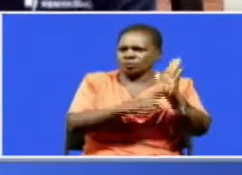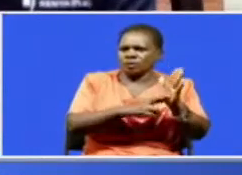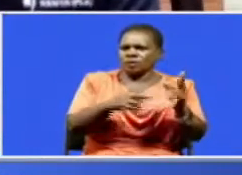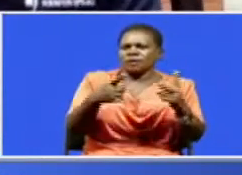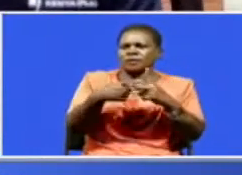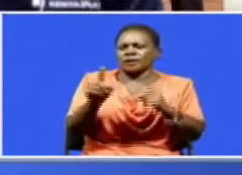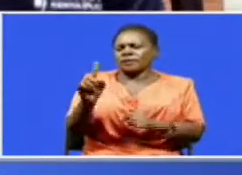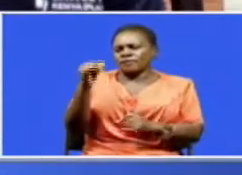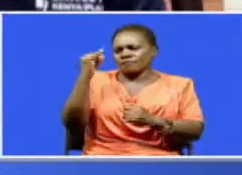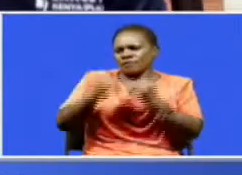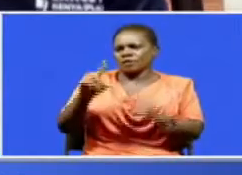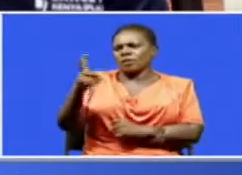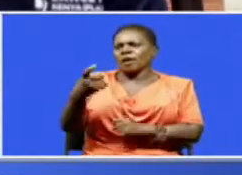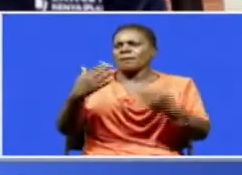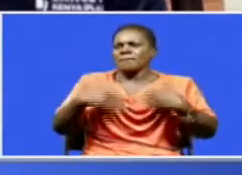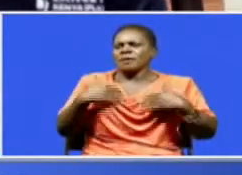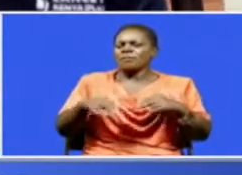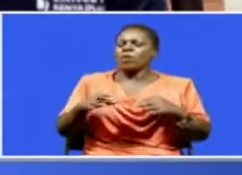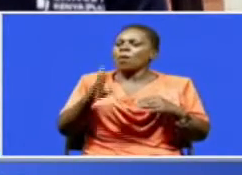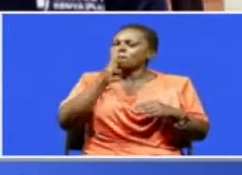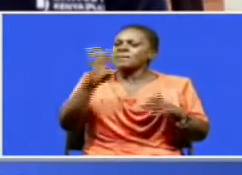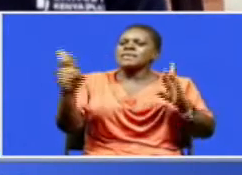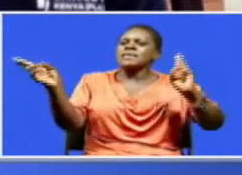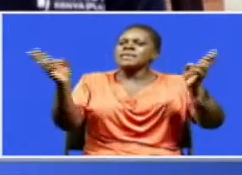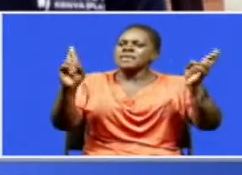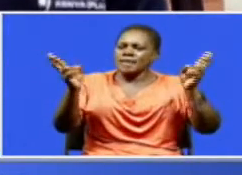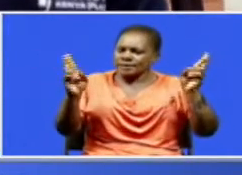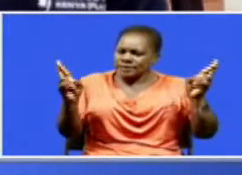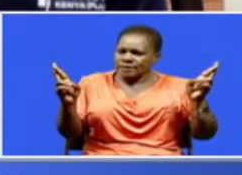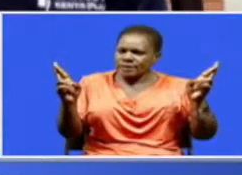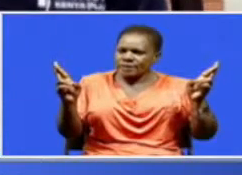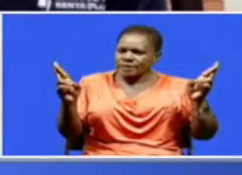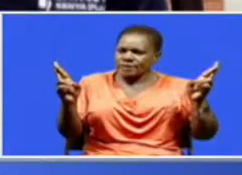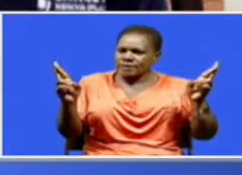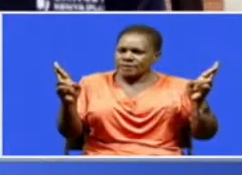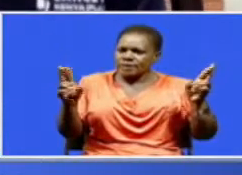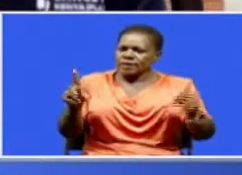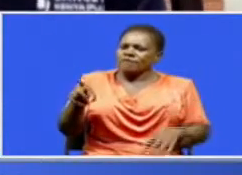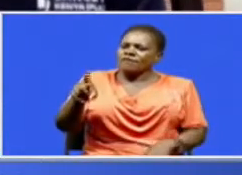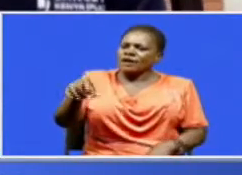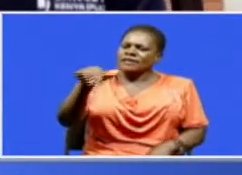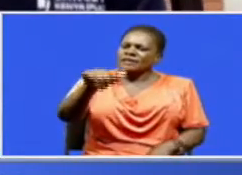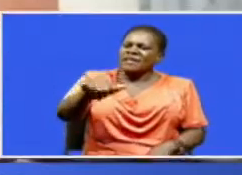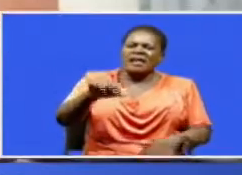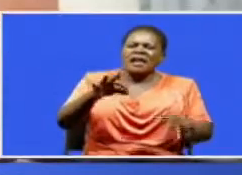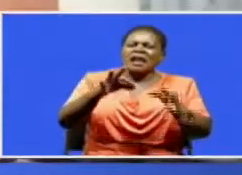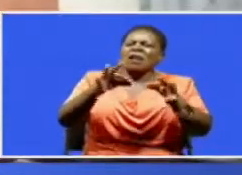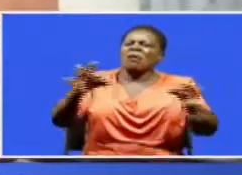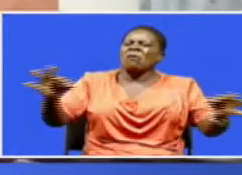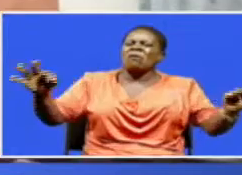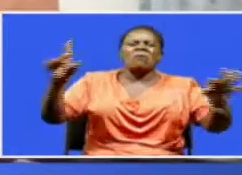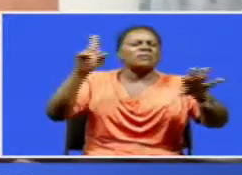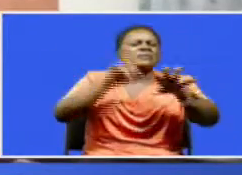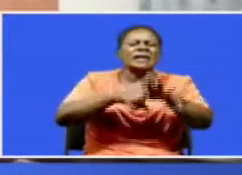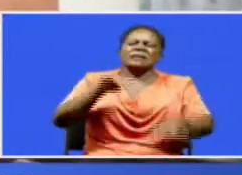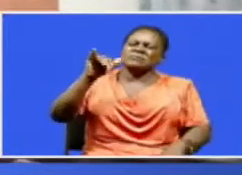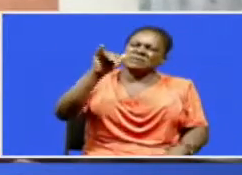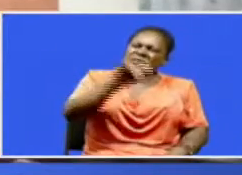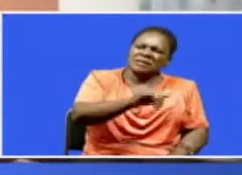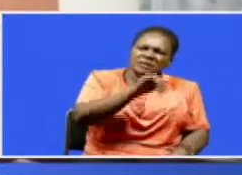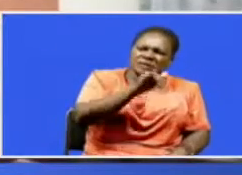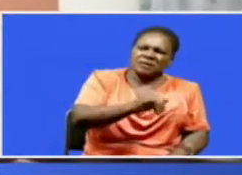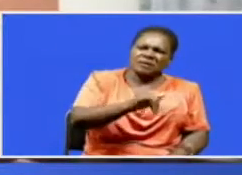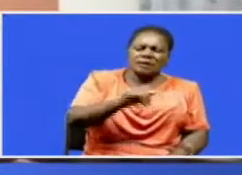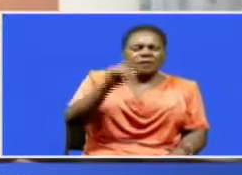Let me start by the last question. I think people have to be prepared that this virus will be here with us for a long, long time. Actually, we